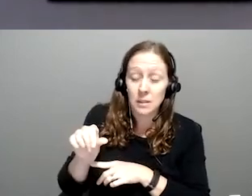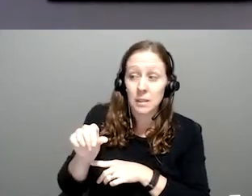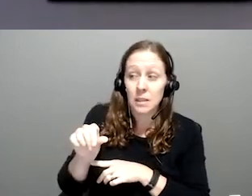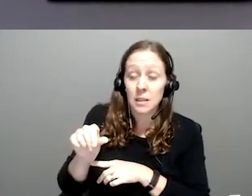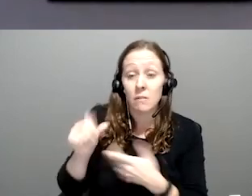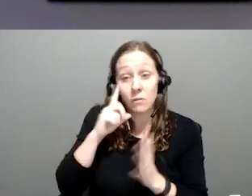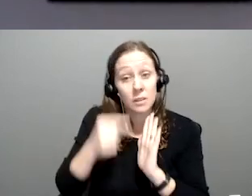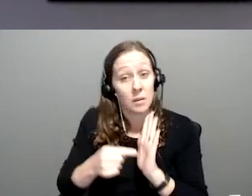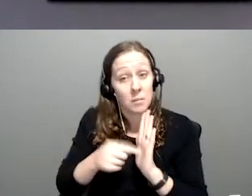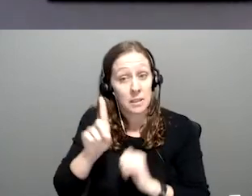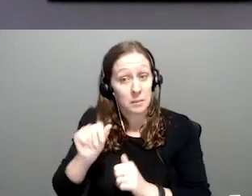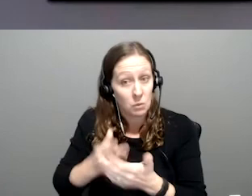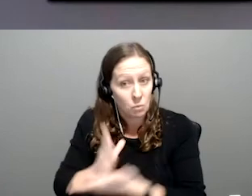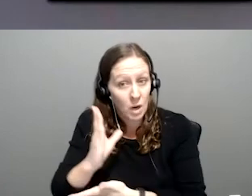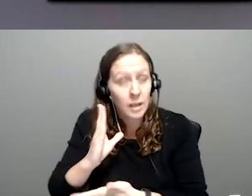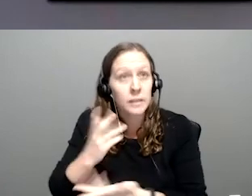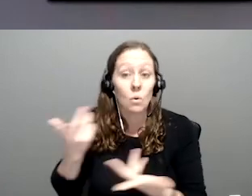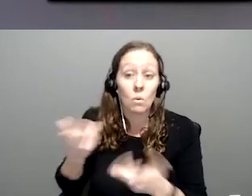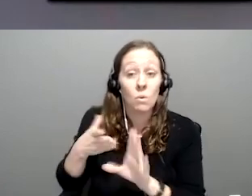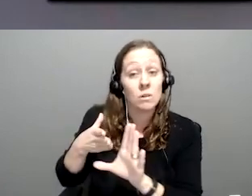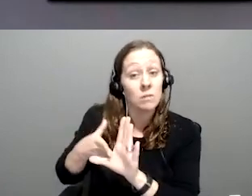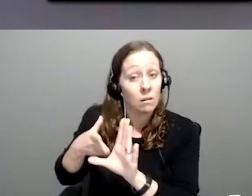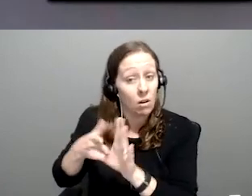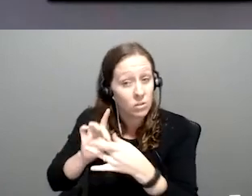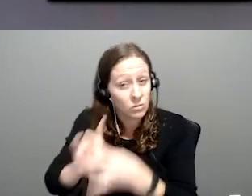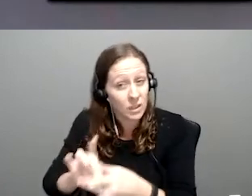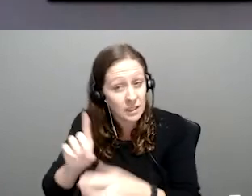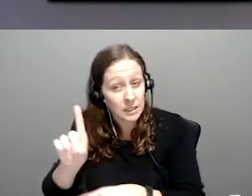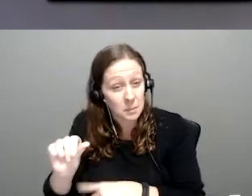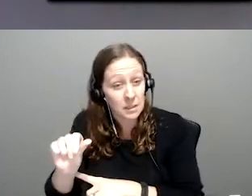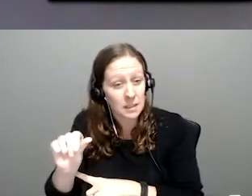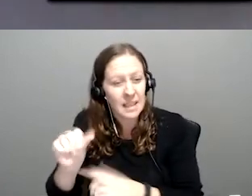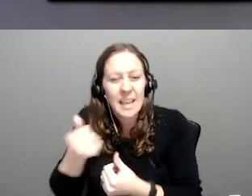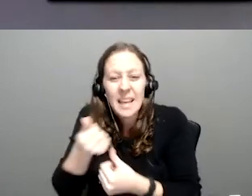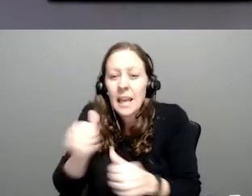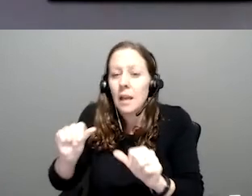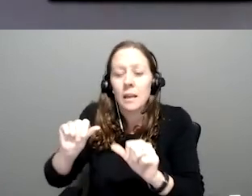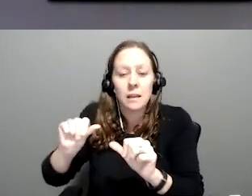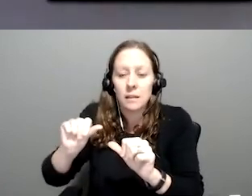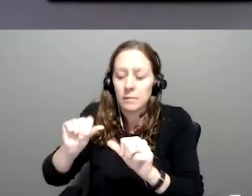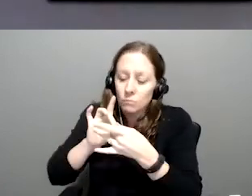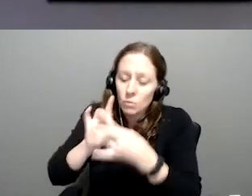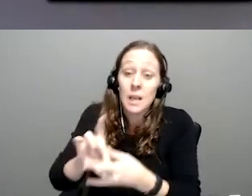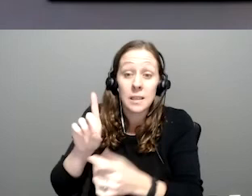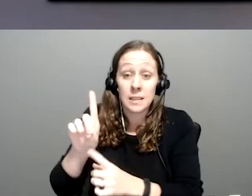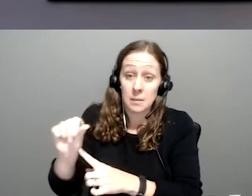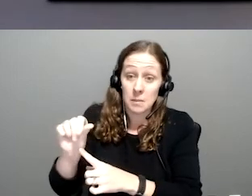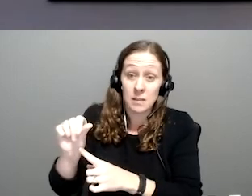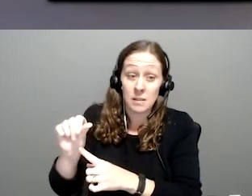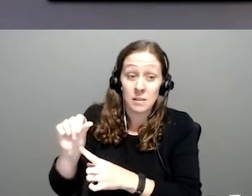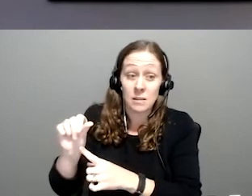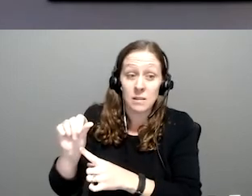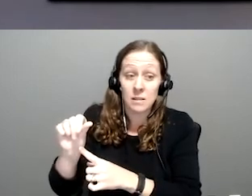or psychology around disability or anything like any of those kinds of areas, they'll actually have